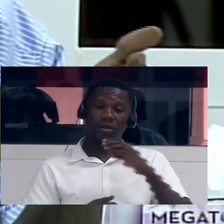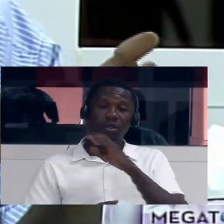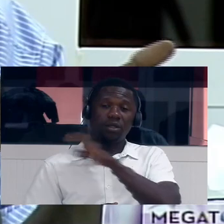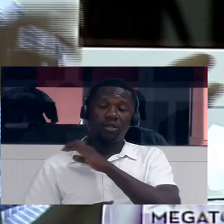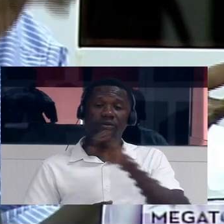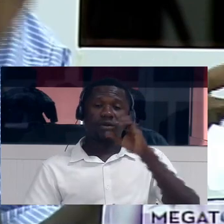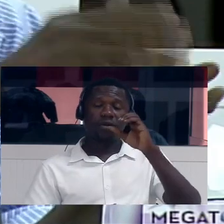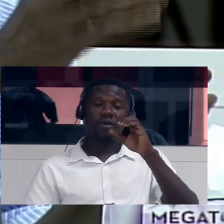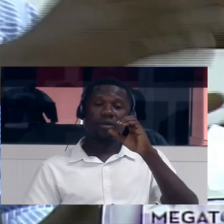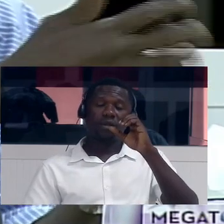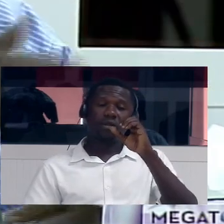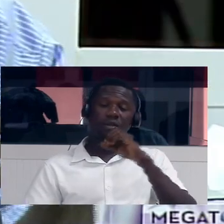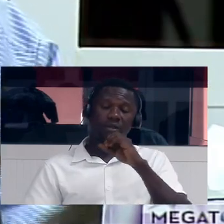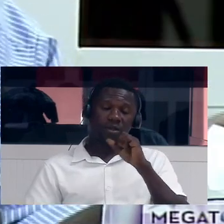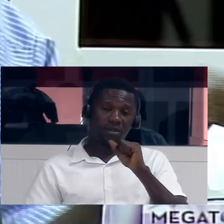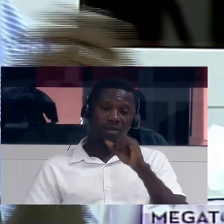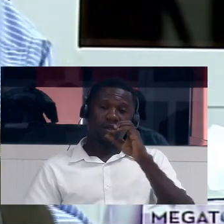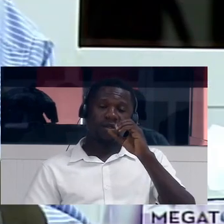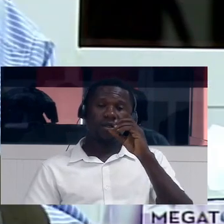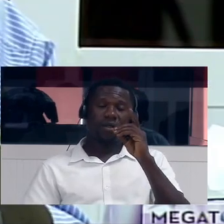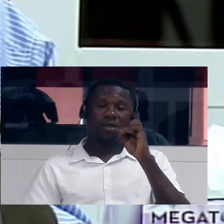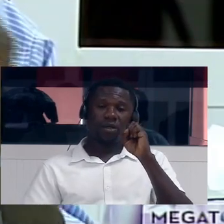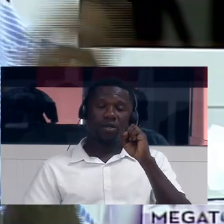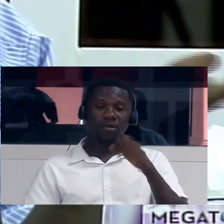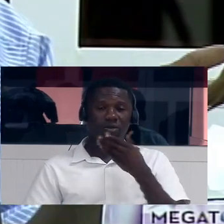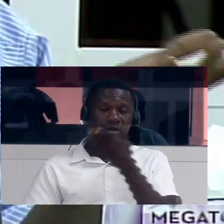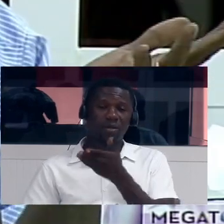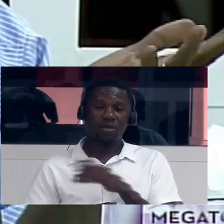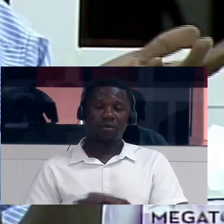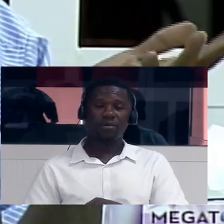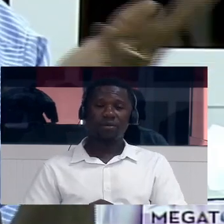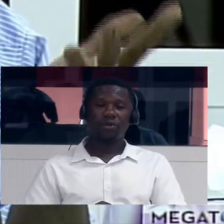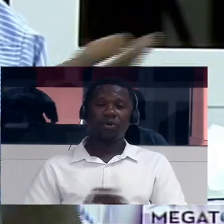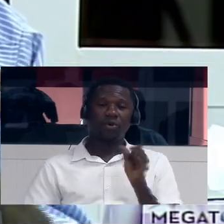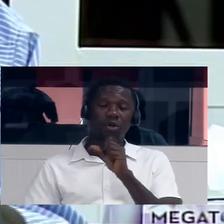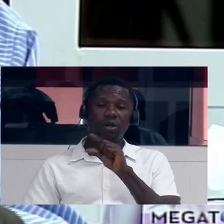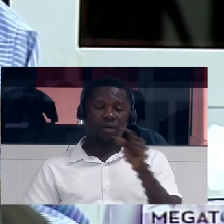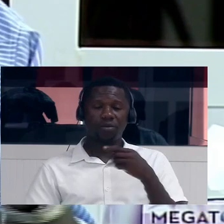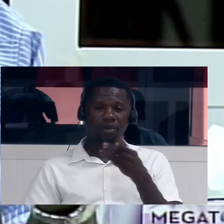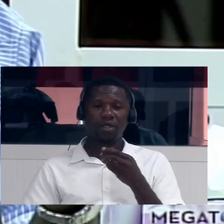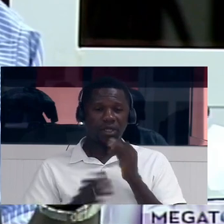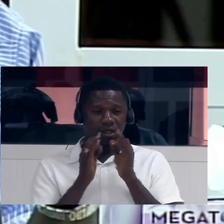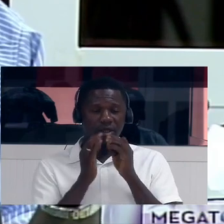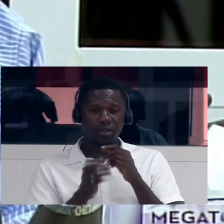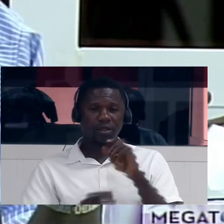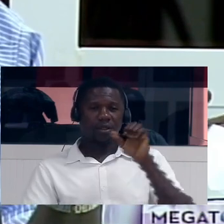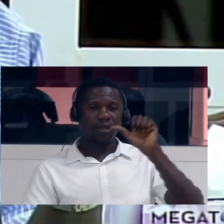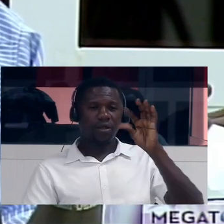The chief of staff was there. Some names I've even forgotten now. So I said to him, but Tamsir, what were they doing